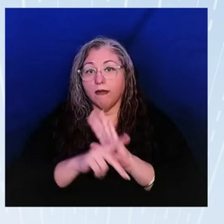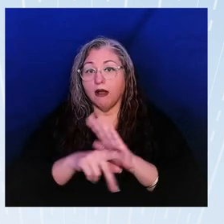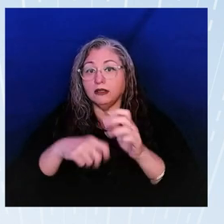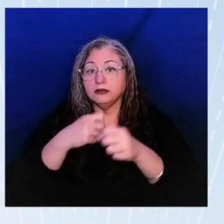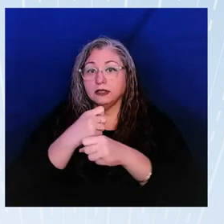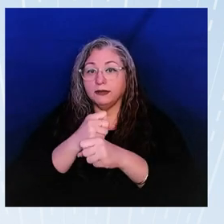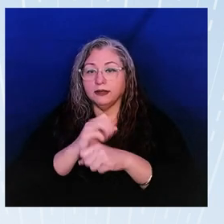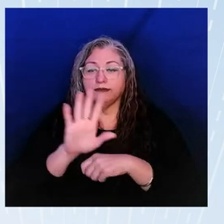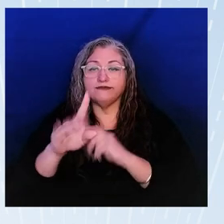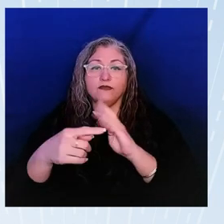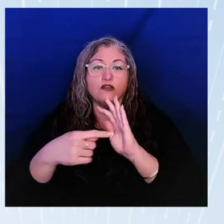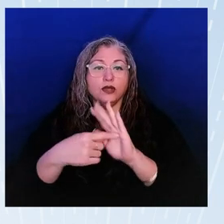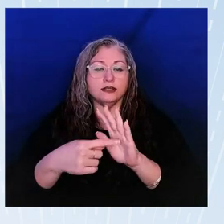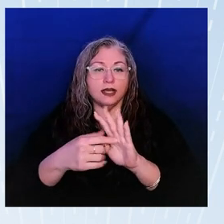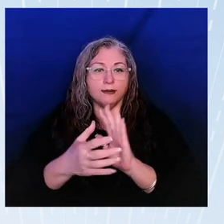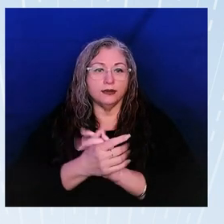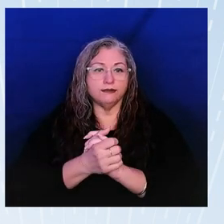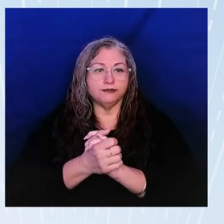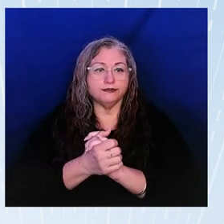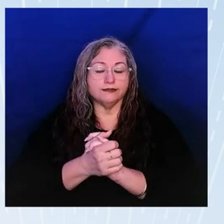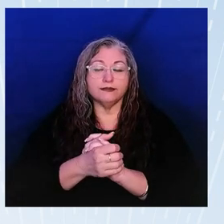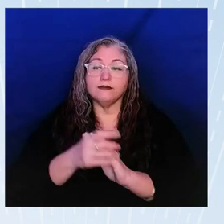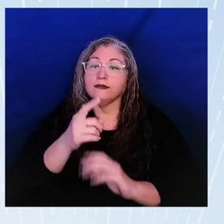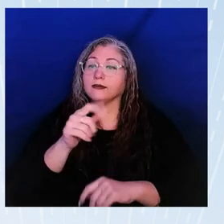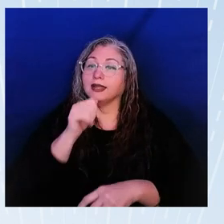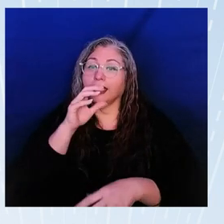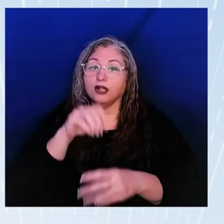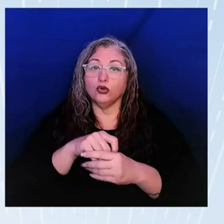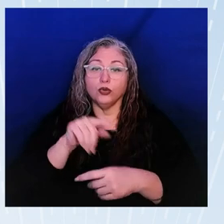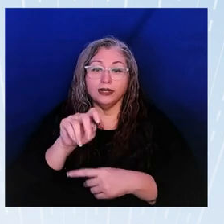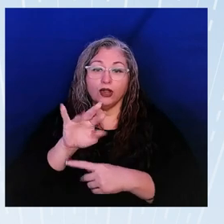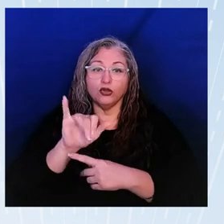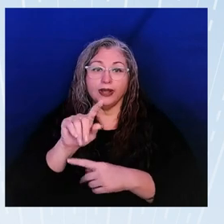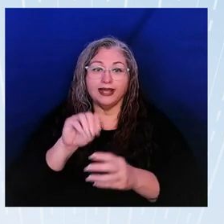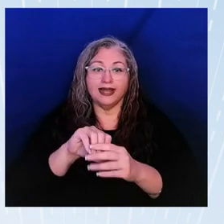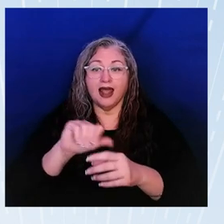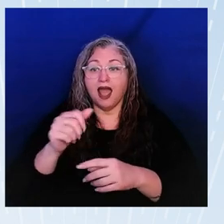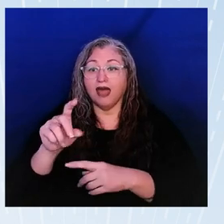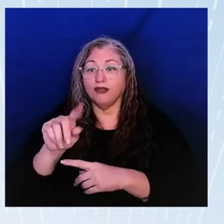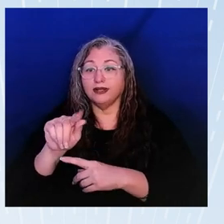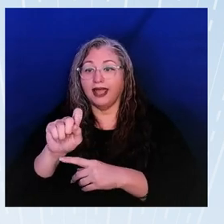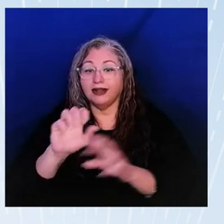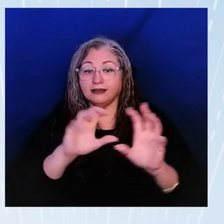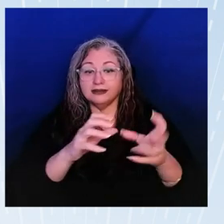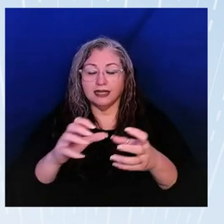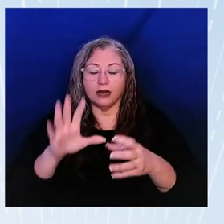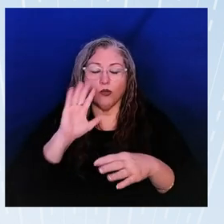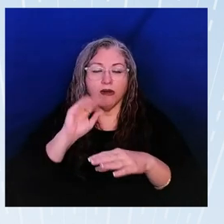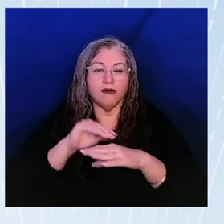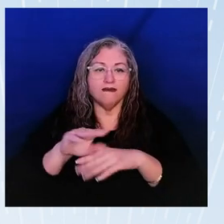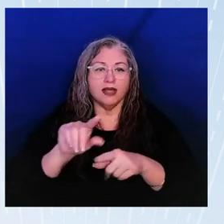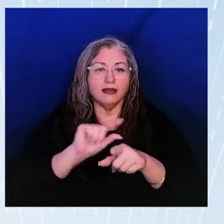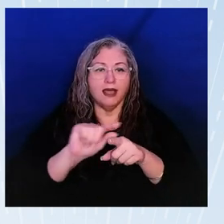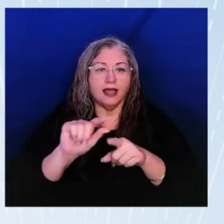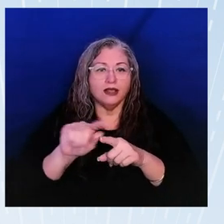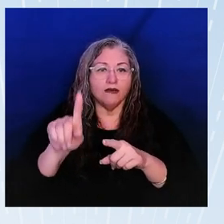For example, the failure to include territories in the other data sets affects the allocation of housing programs,